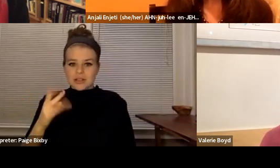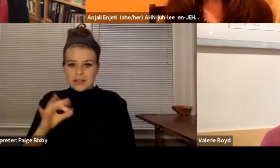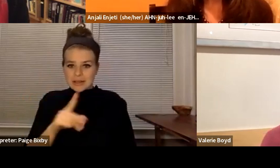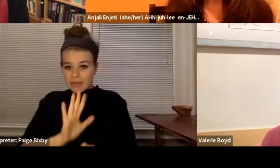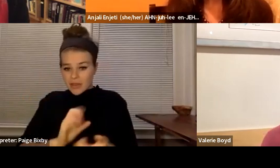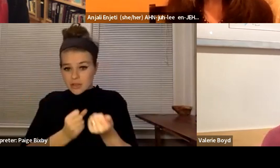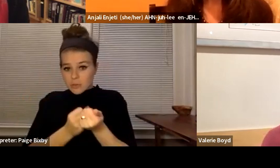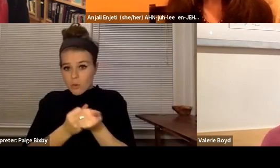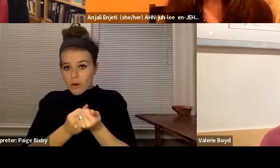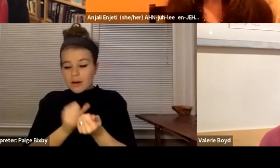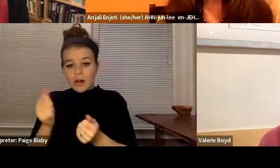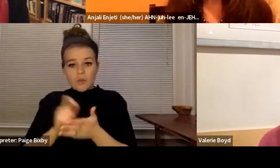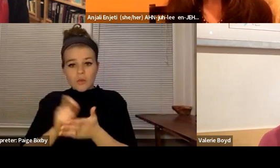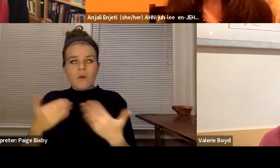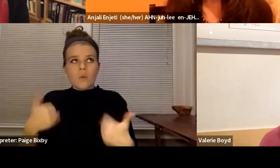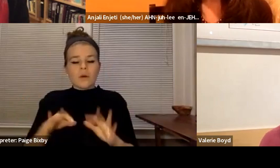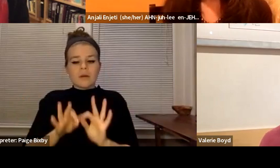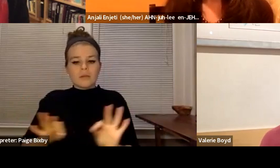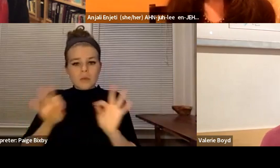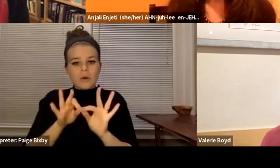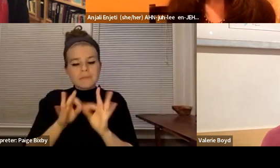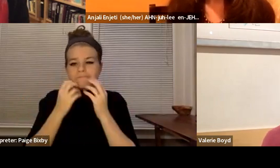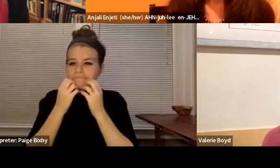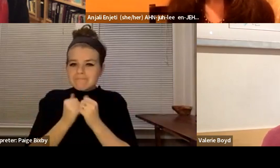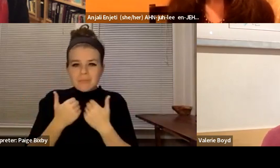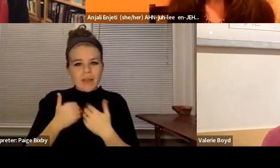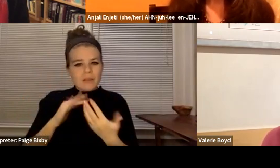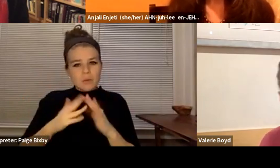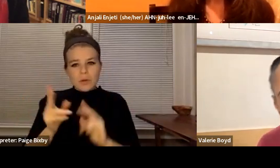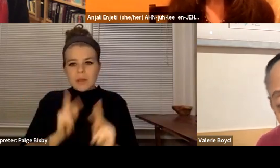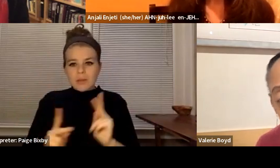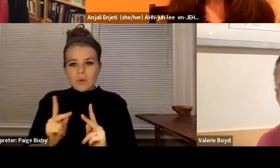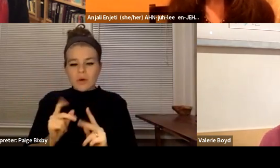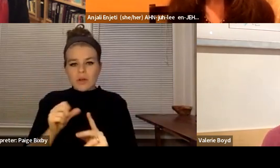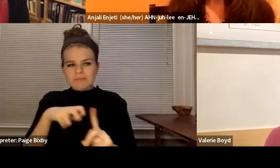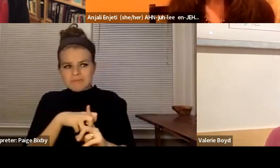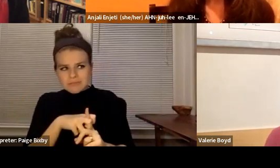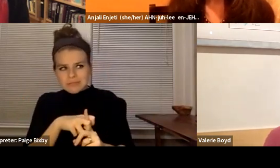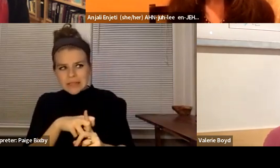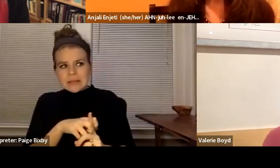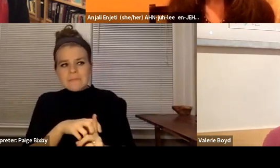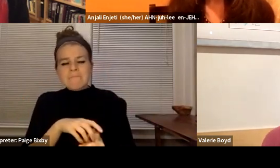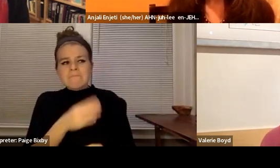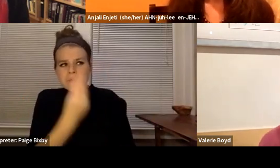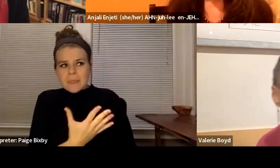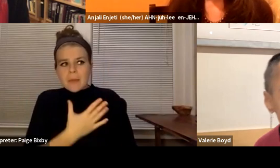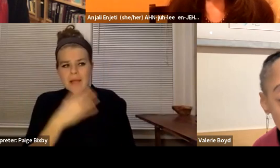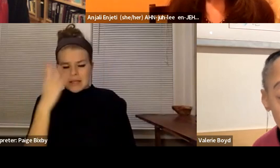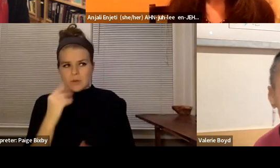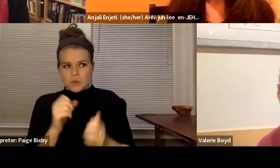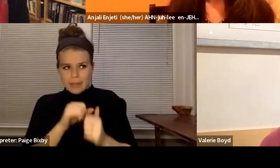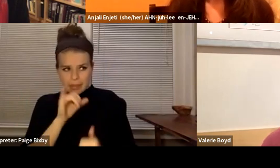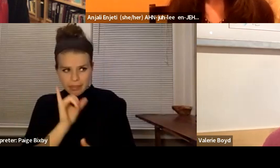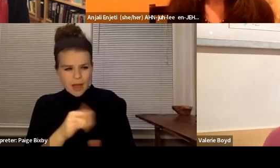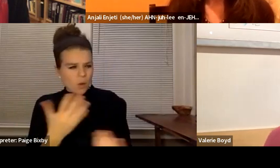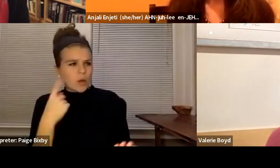so important, to just have a community of people that you can turn to say, let me tell you my experience here.